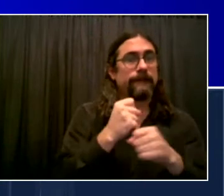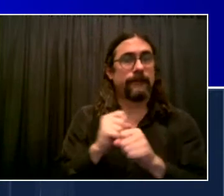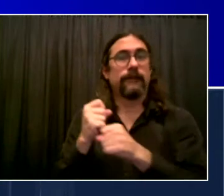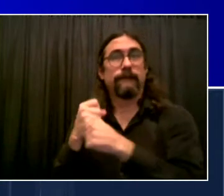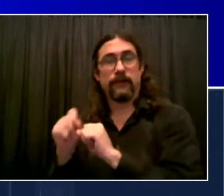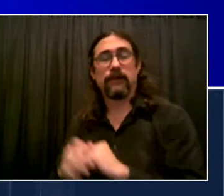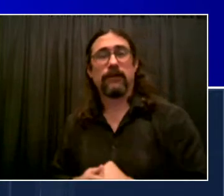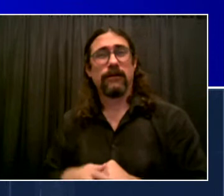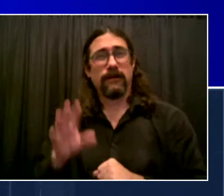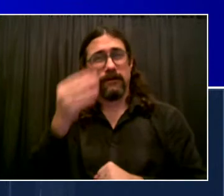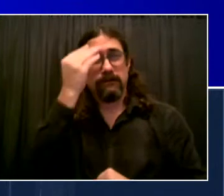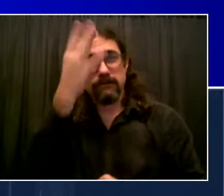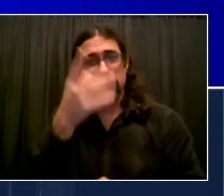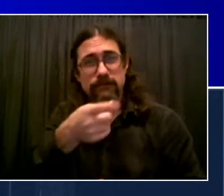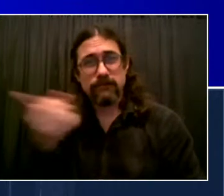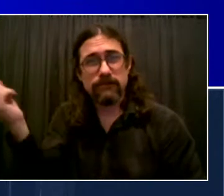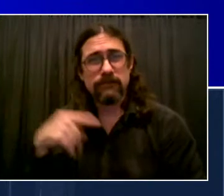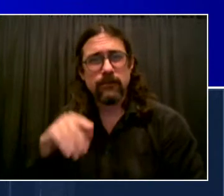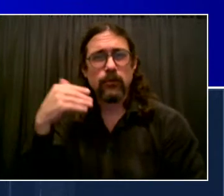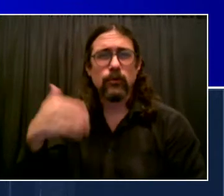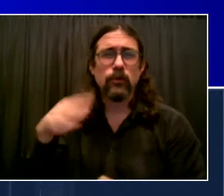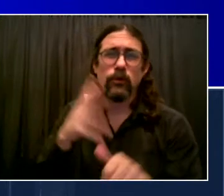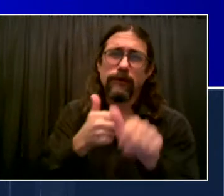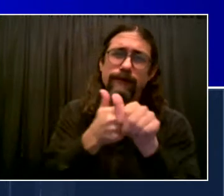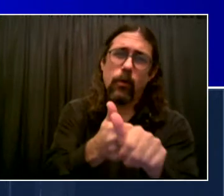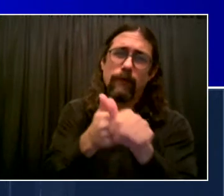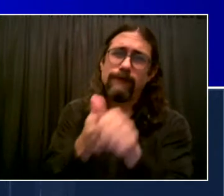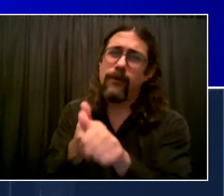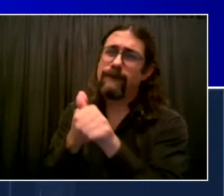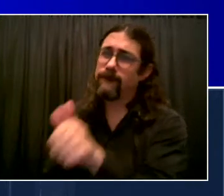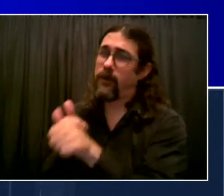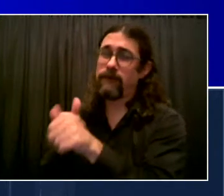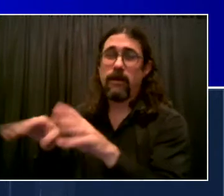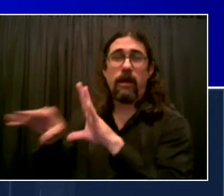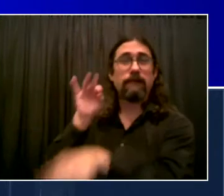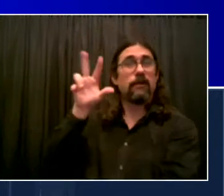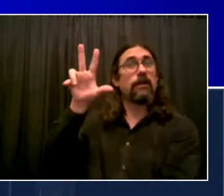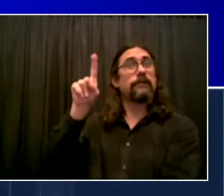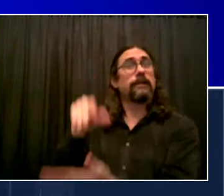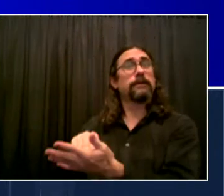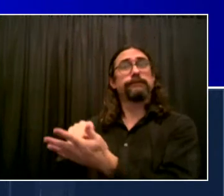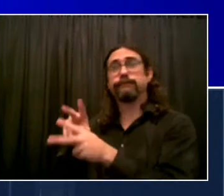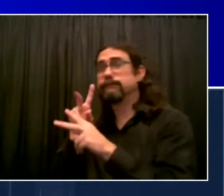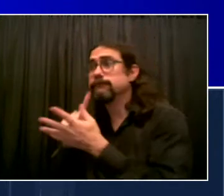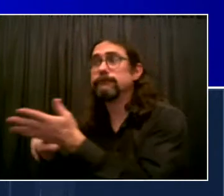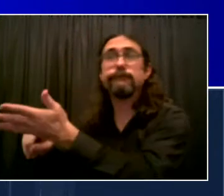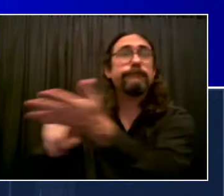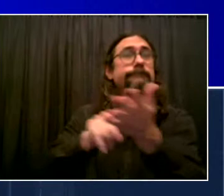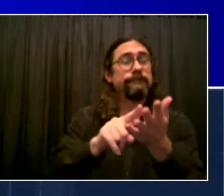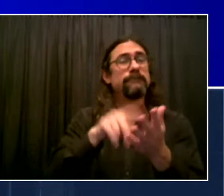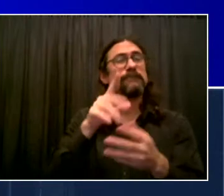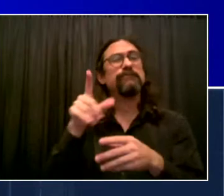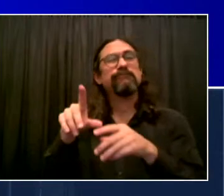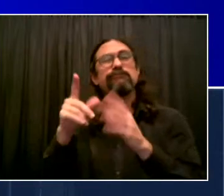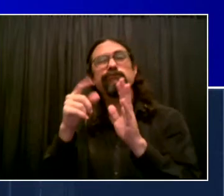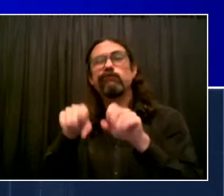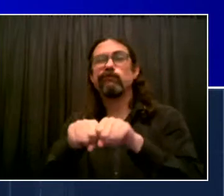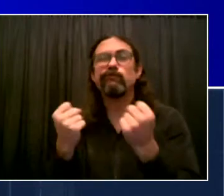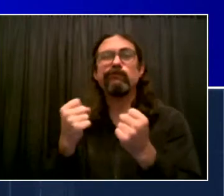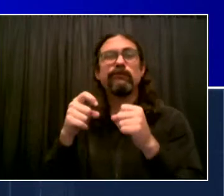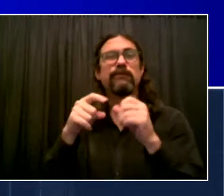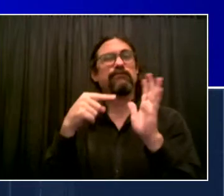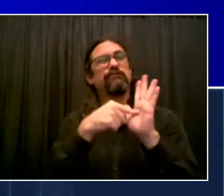what we hoped to see and what we believed we would see. The vast majority of businesses working to keep everyone safe, their employees, their